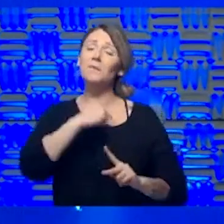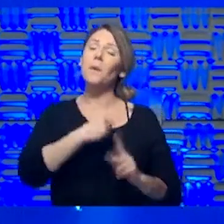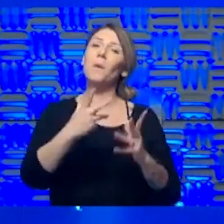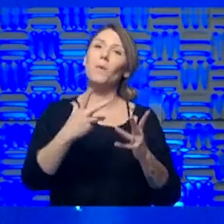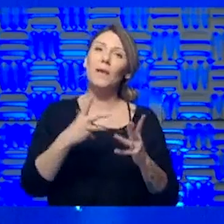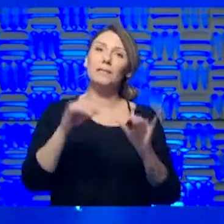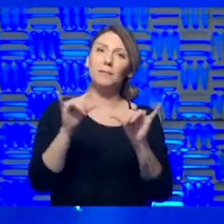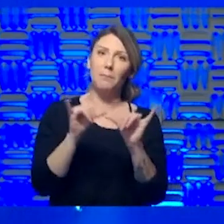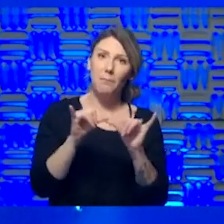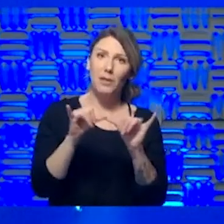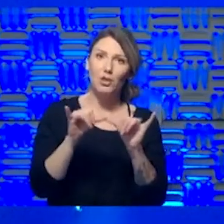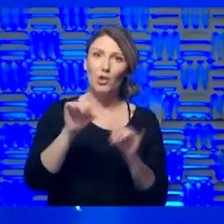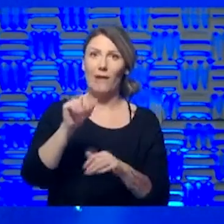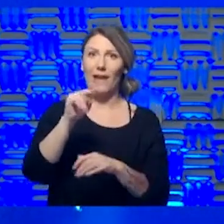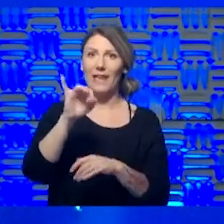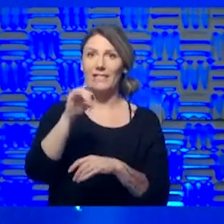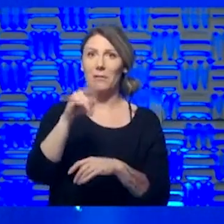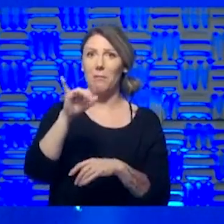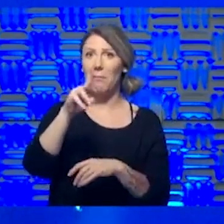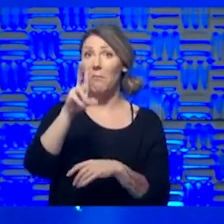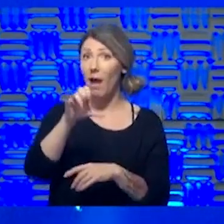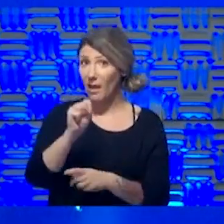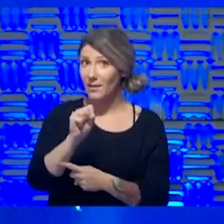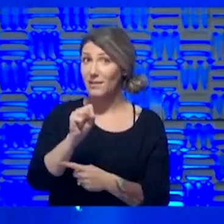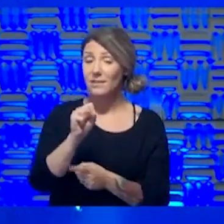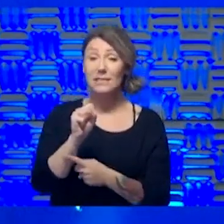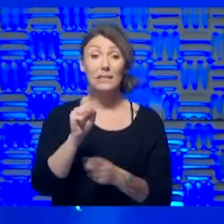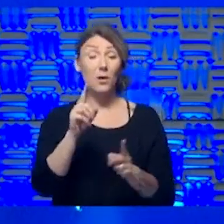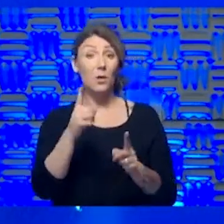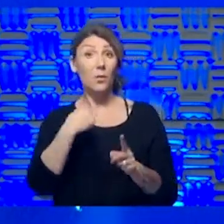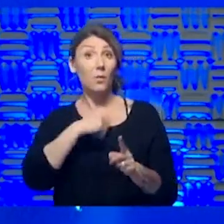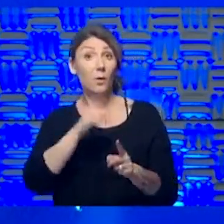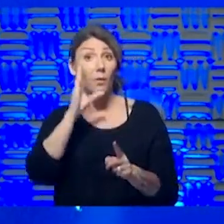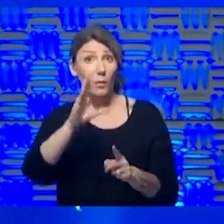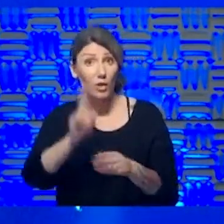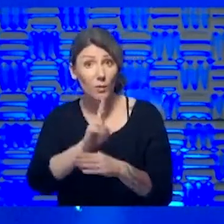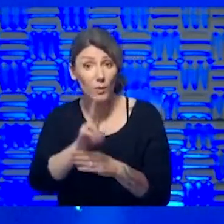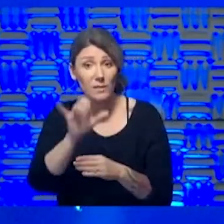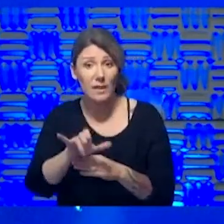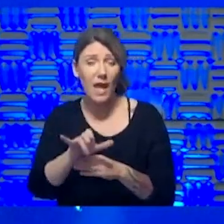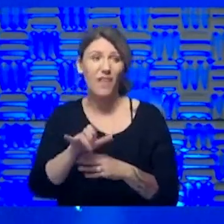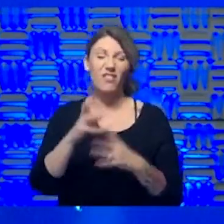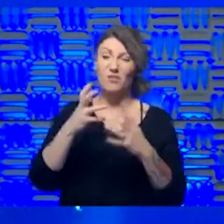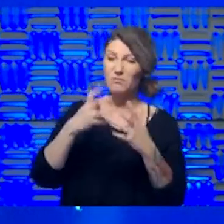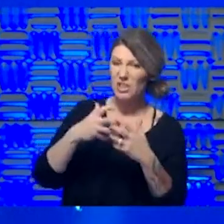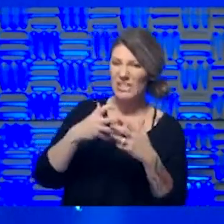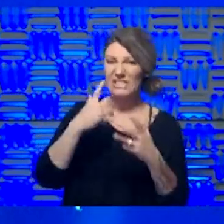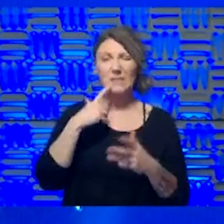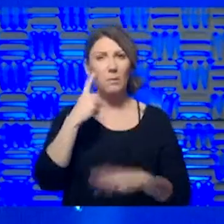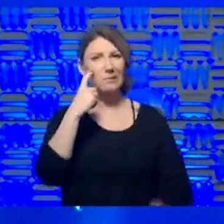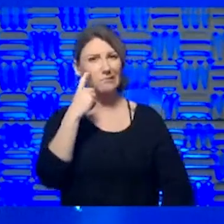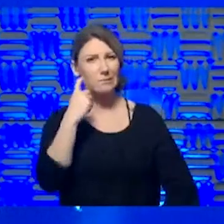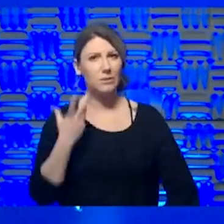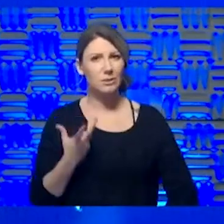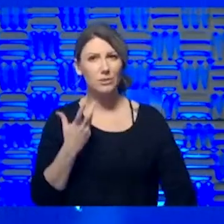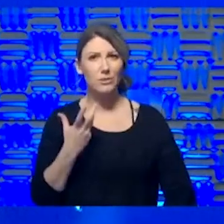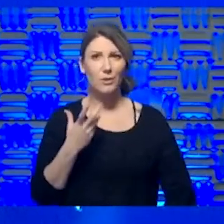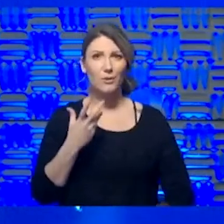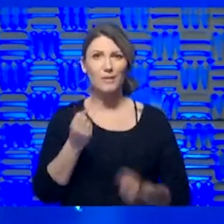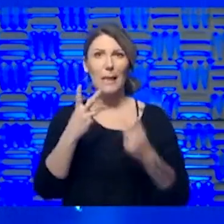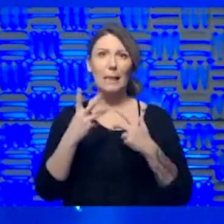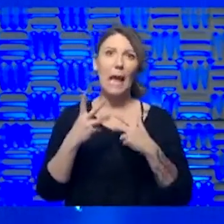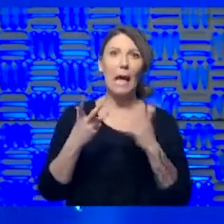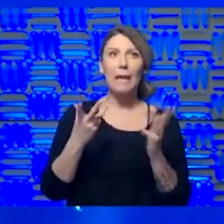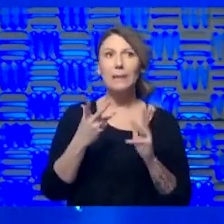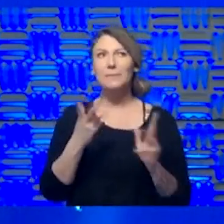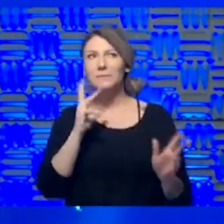effectively know we're measuring the right ones. There are some machines that are a lot better than others, be especially suspicious of some of those. There's a lot of commercial kits out